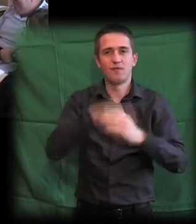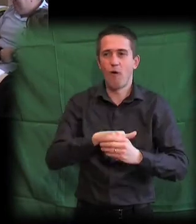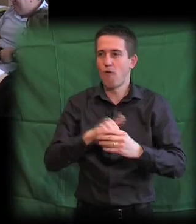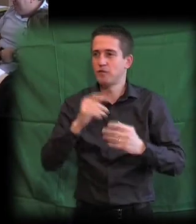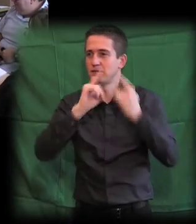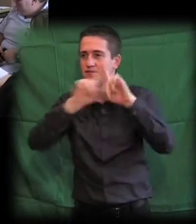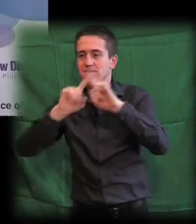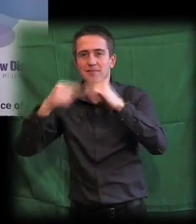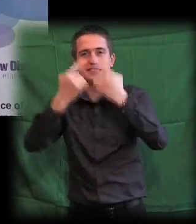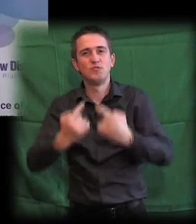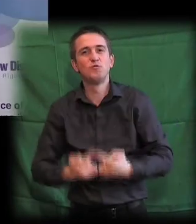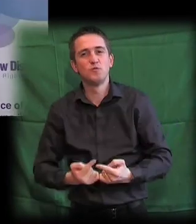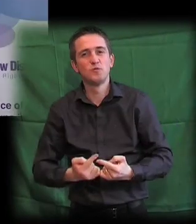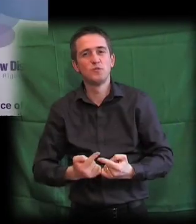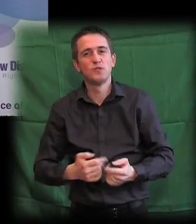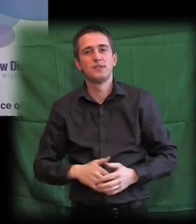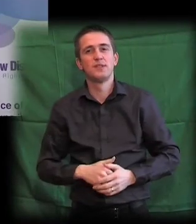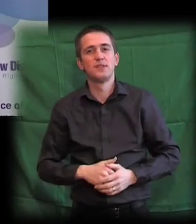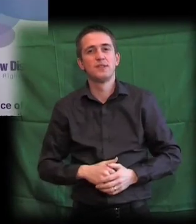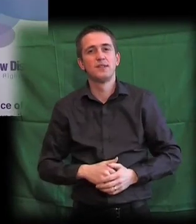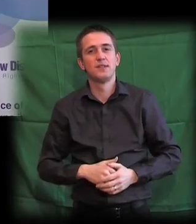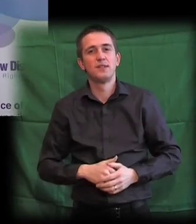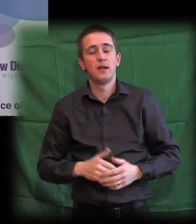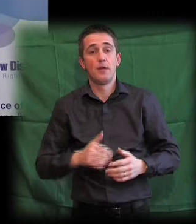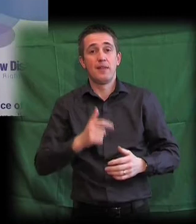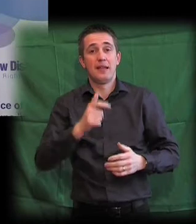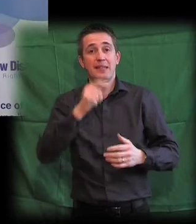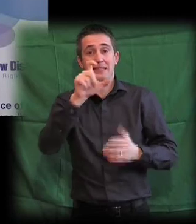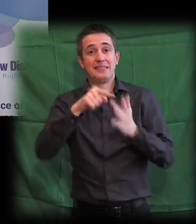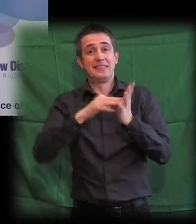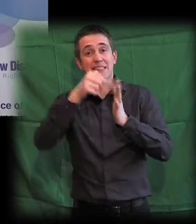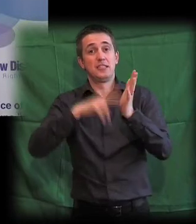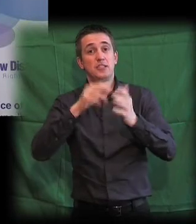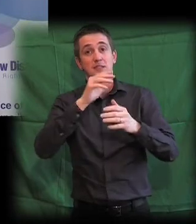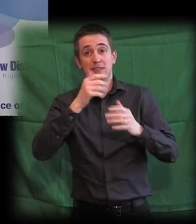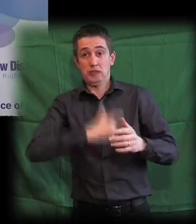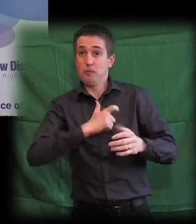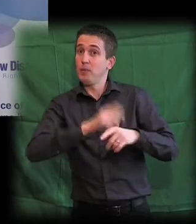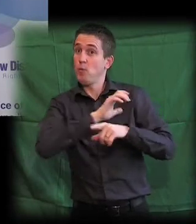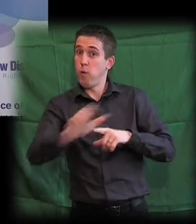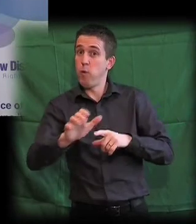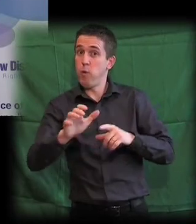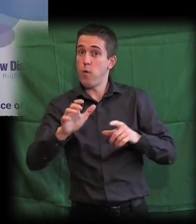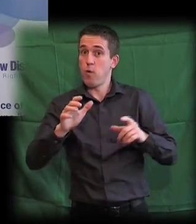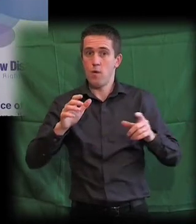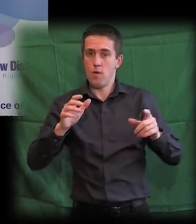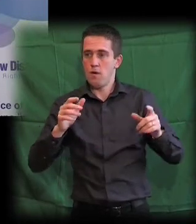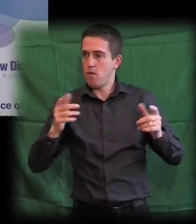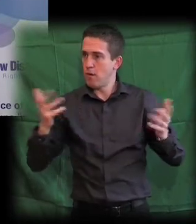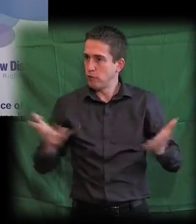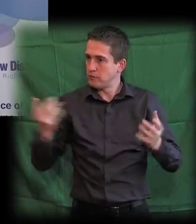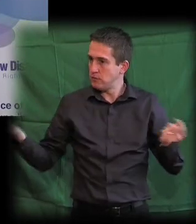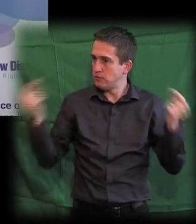of issues. But most of the people on the citizenship course were either encouraged